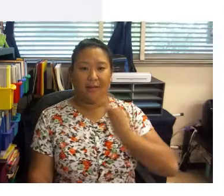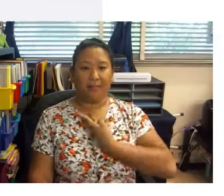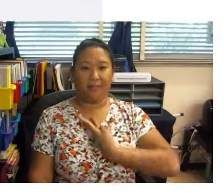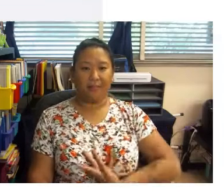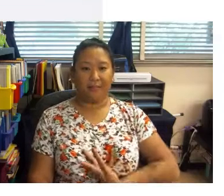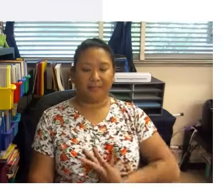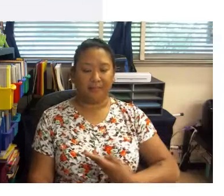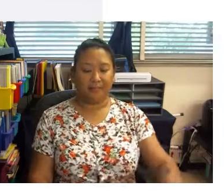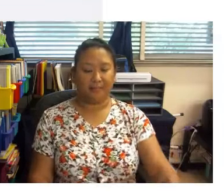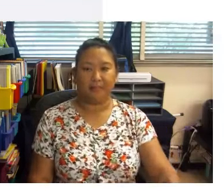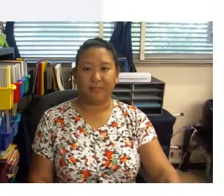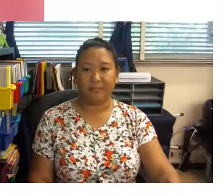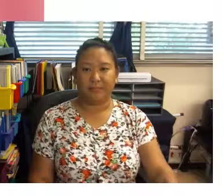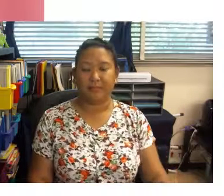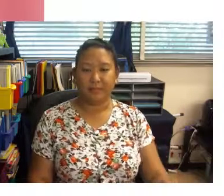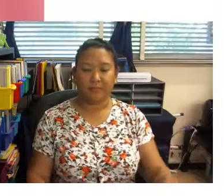plaid,